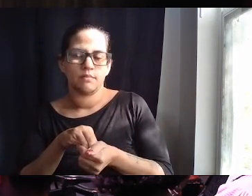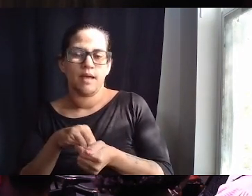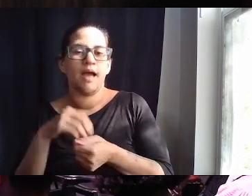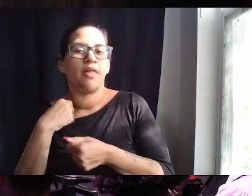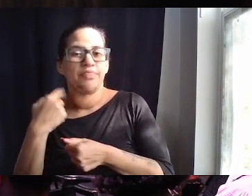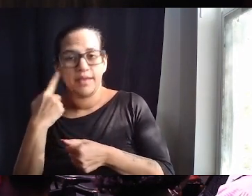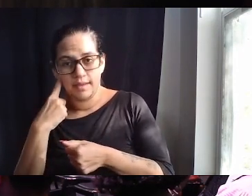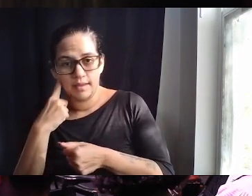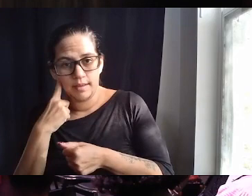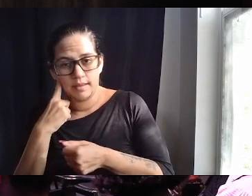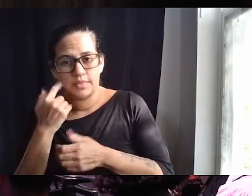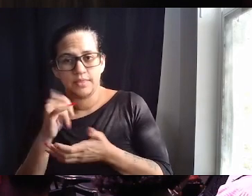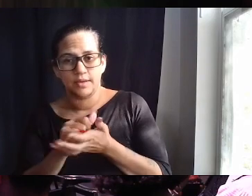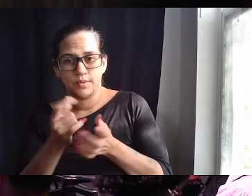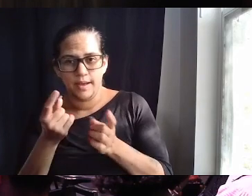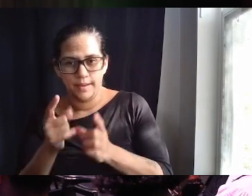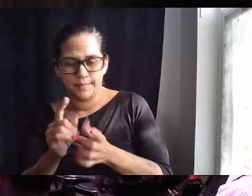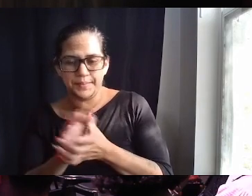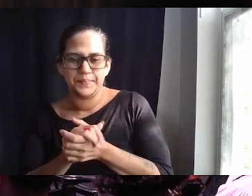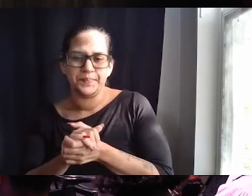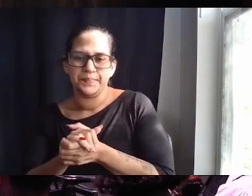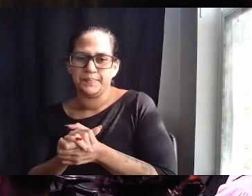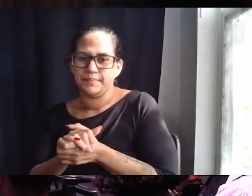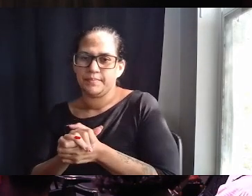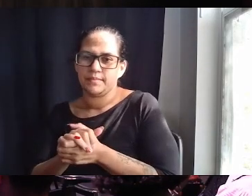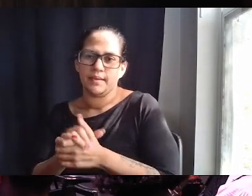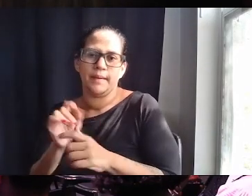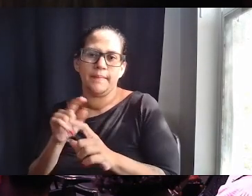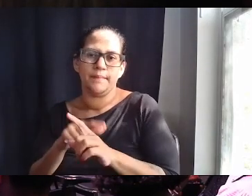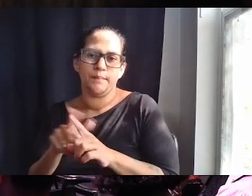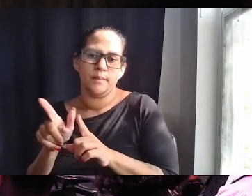happened. But here it is.